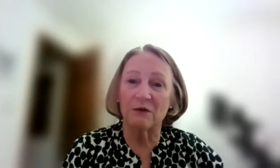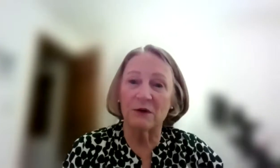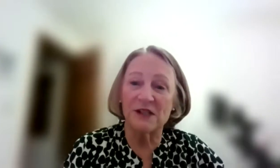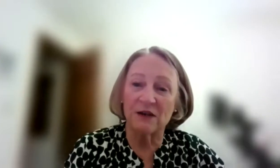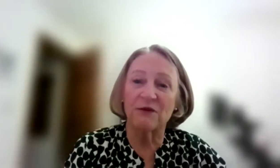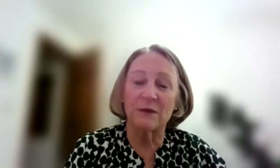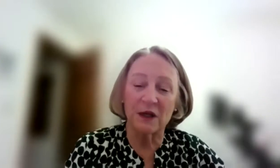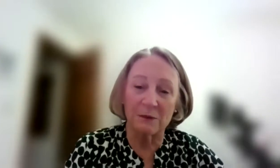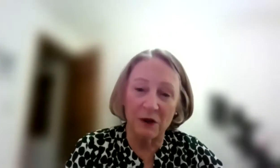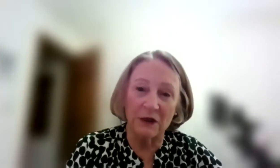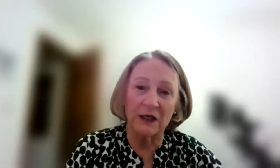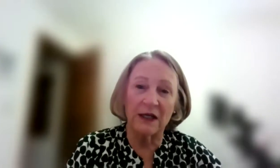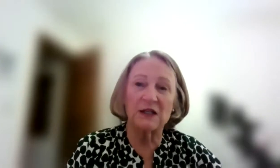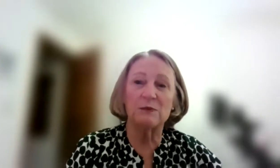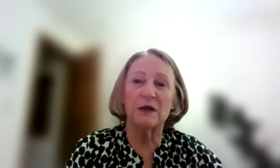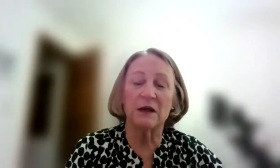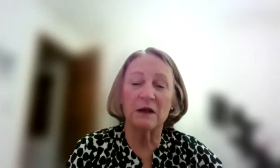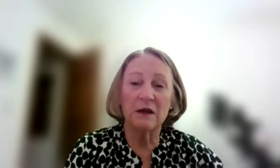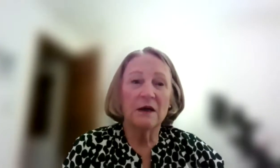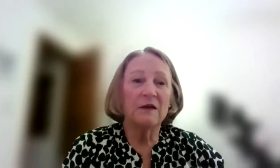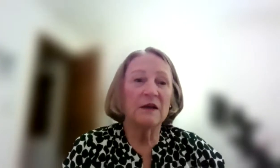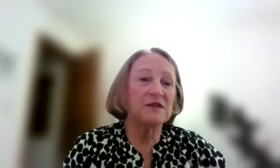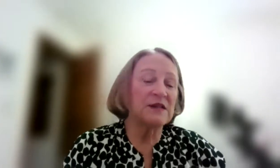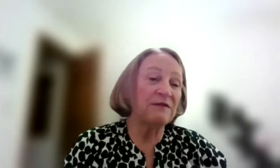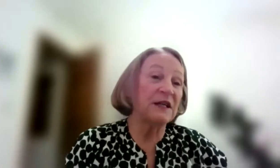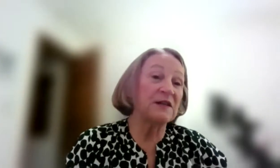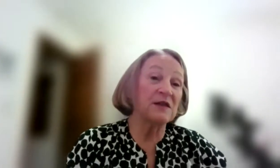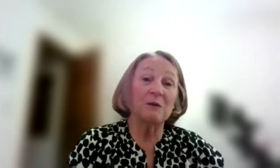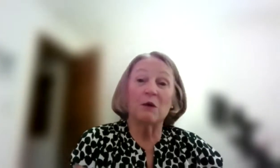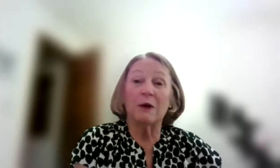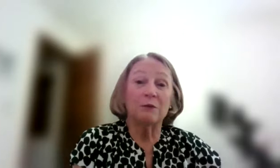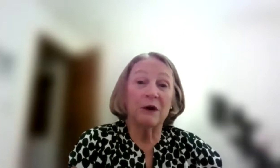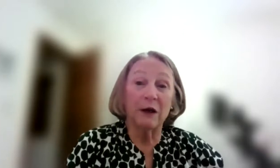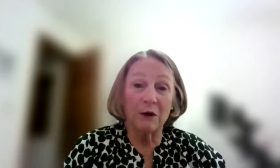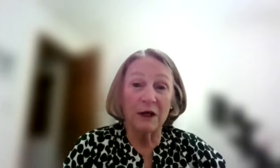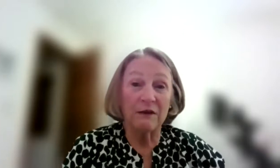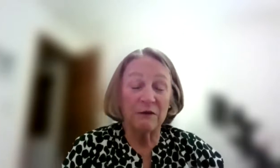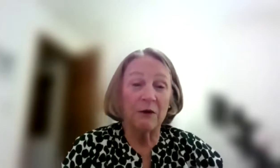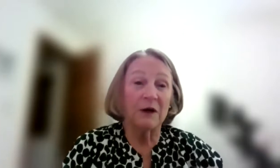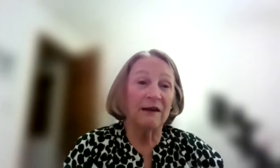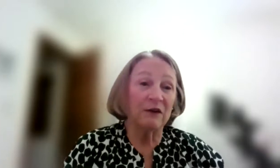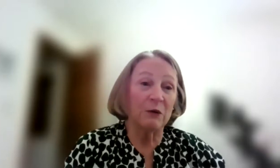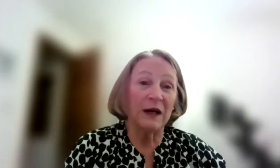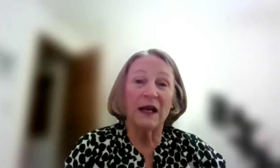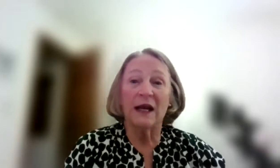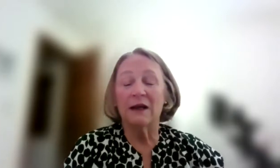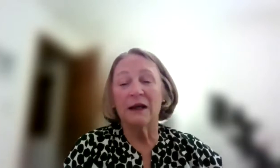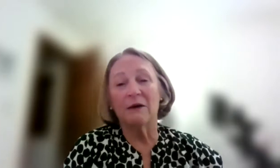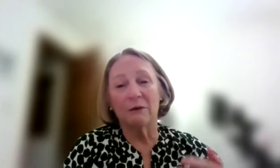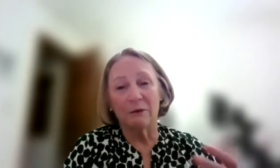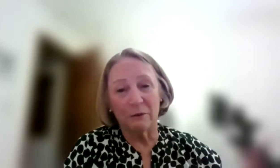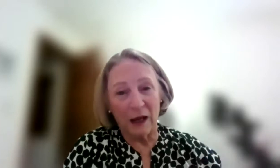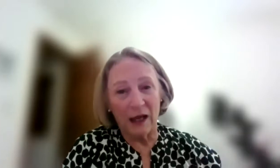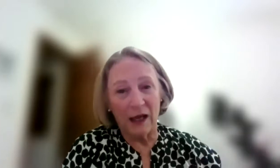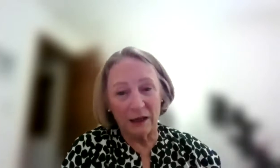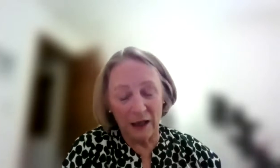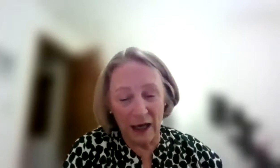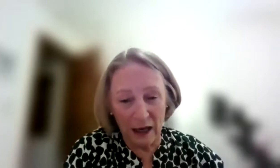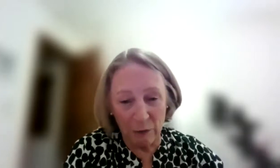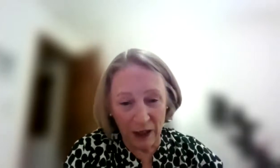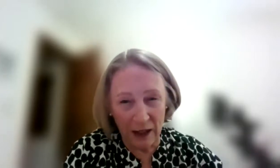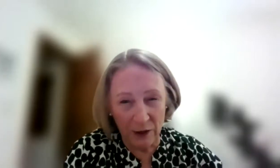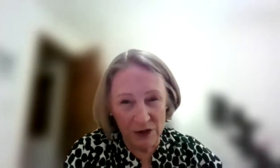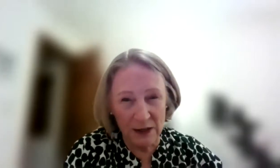information that we've received from the community has been that safety is a number one priority for everyone. And while